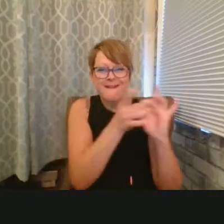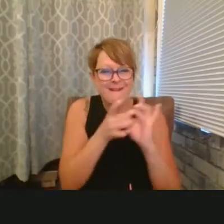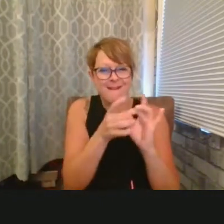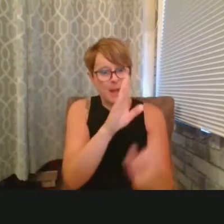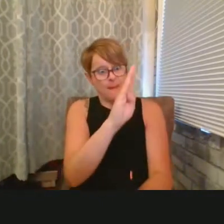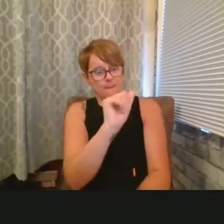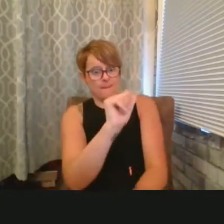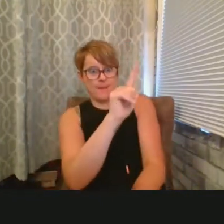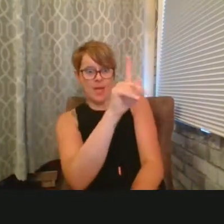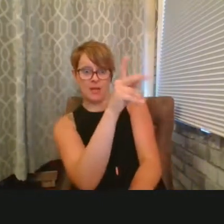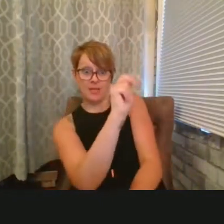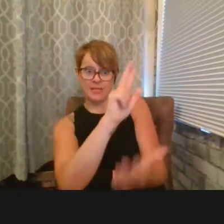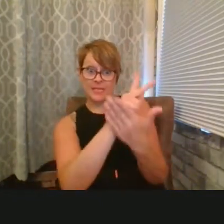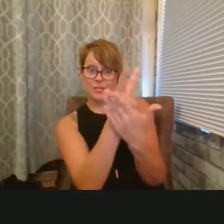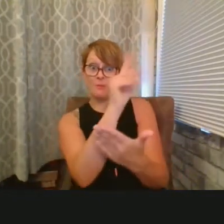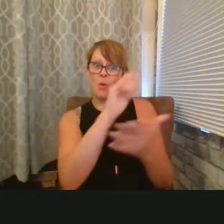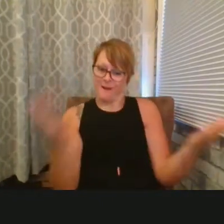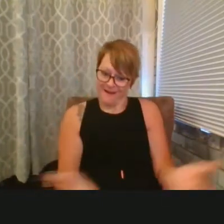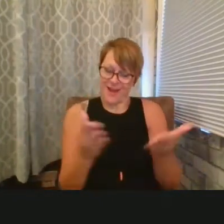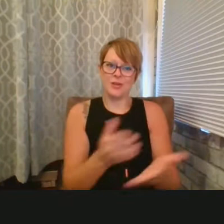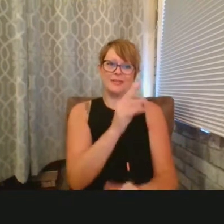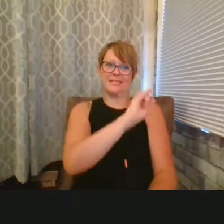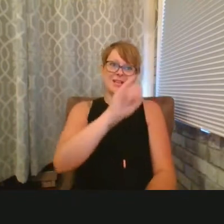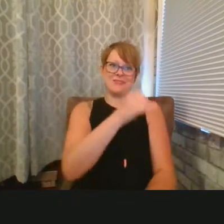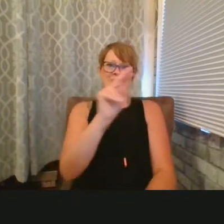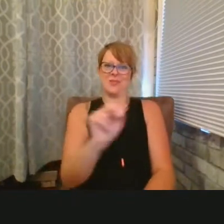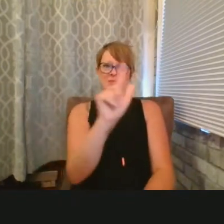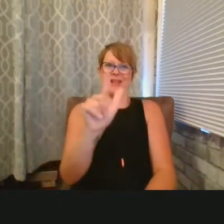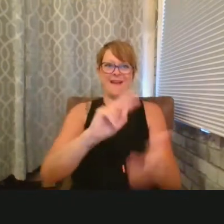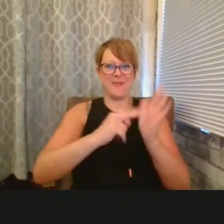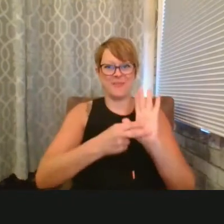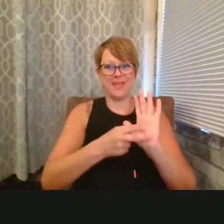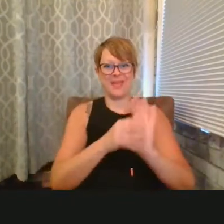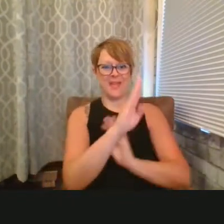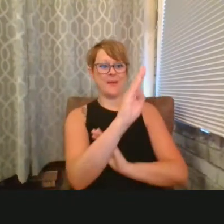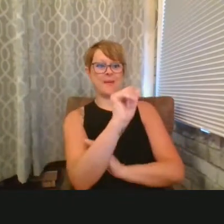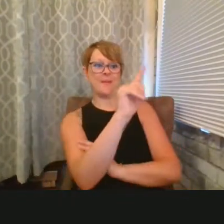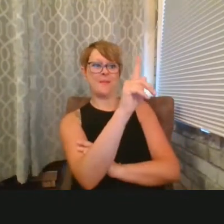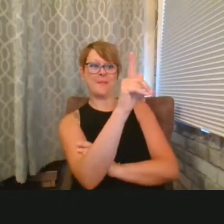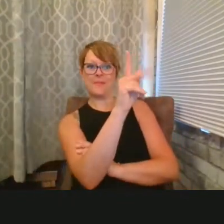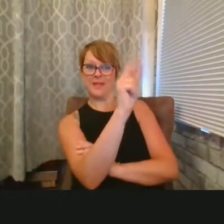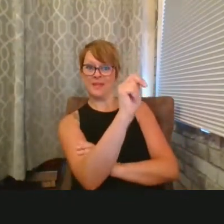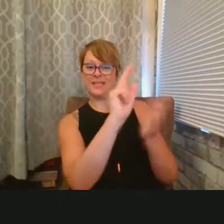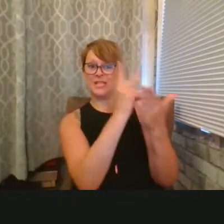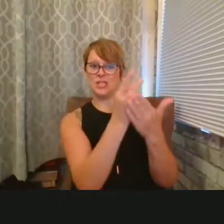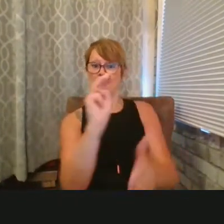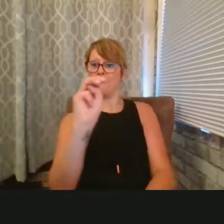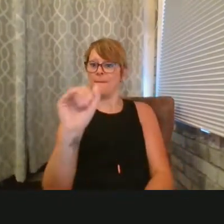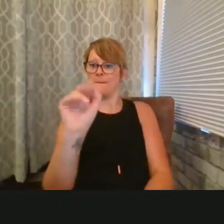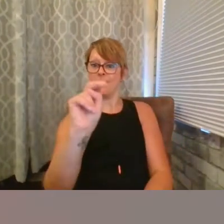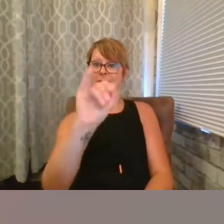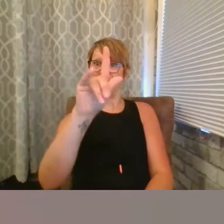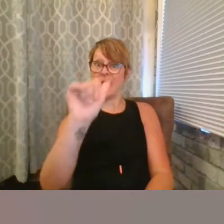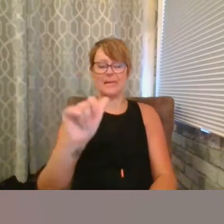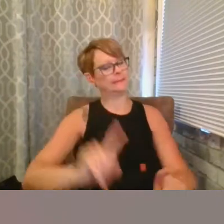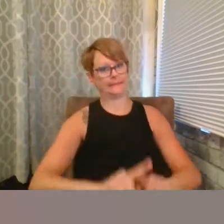here in St. John's, Newfoundland. So Balkan Kitchen in Manila is completely different than Balkan Kitchen